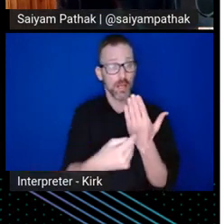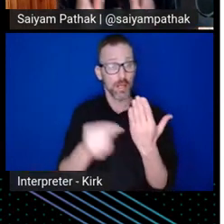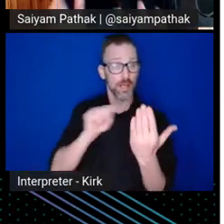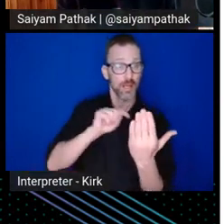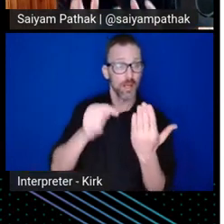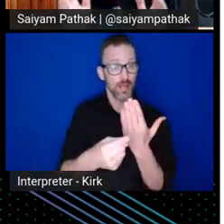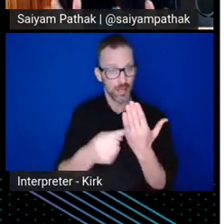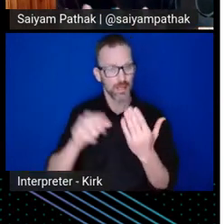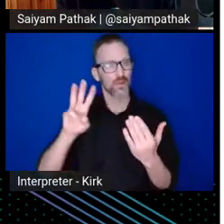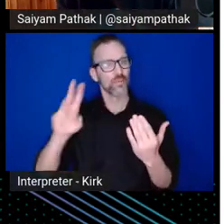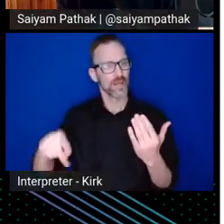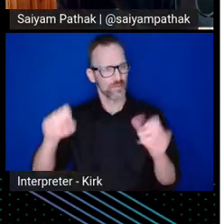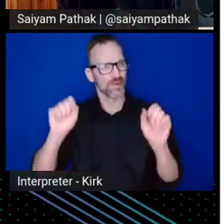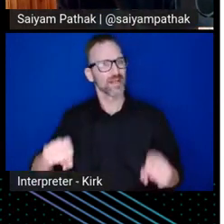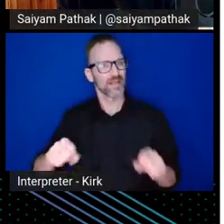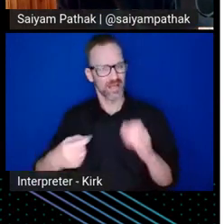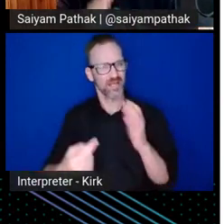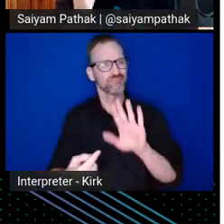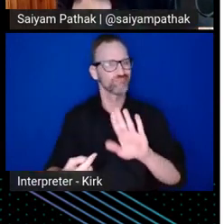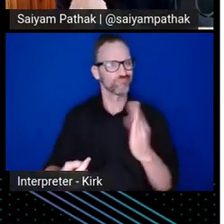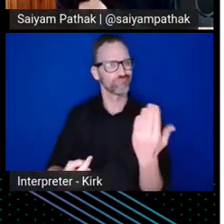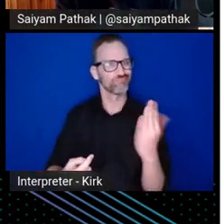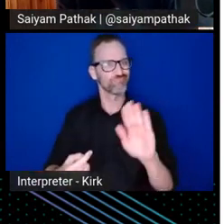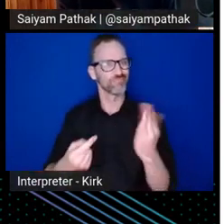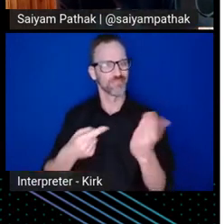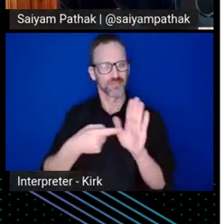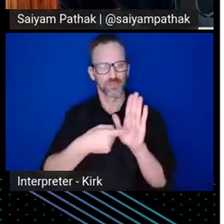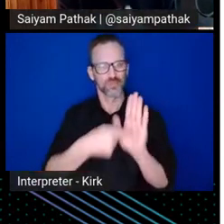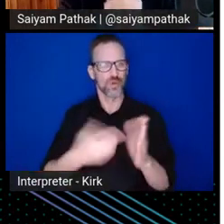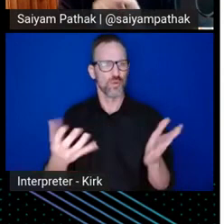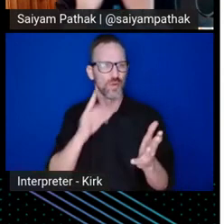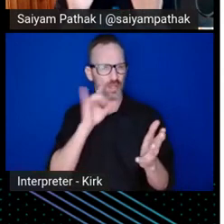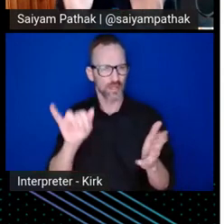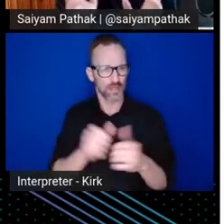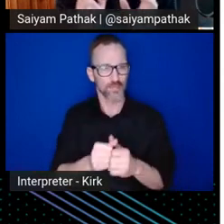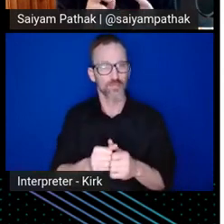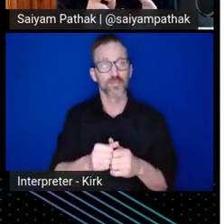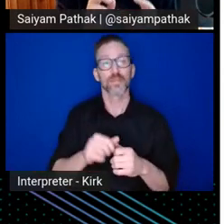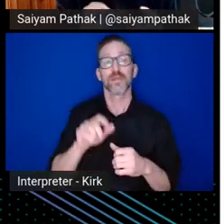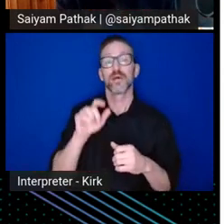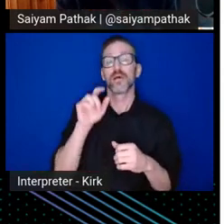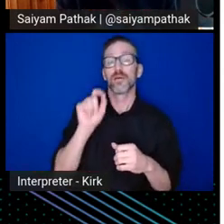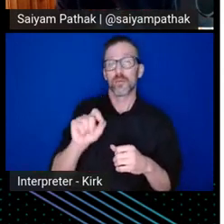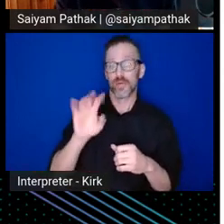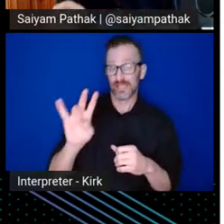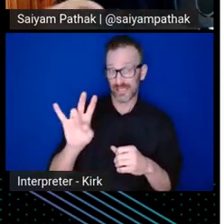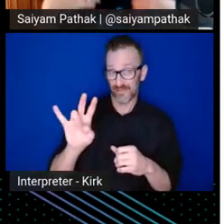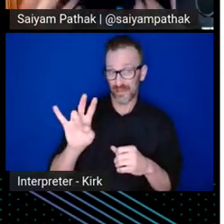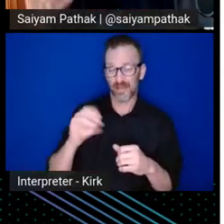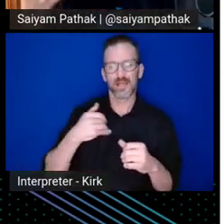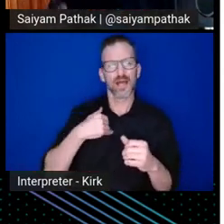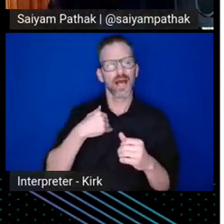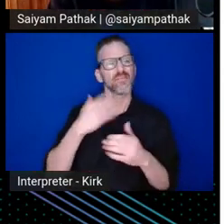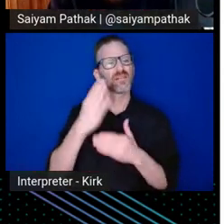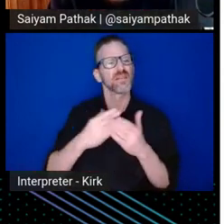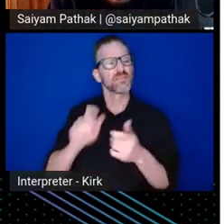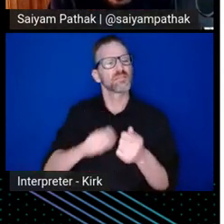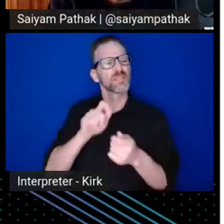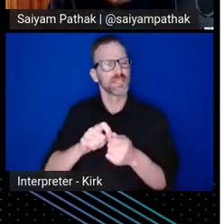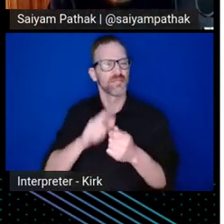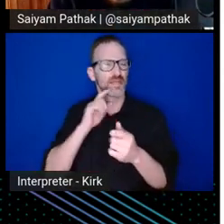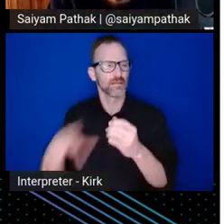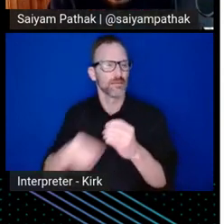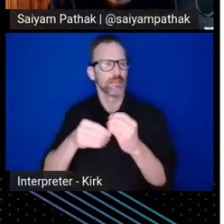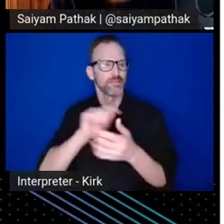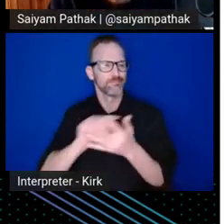So those are some of the features which are there. We'll move to the 0.7 specifics as well, because that's what this